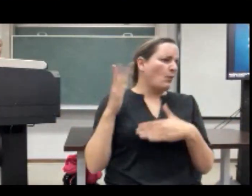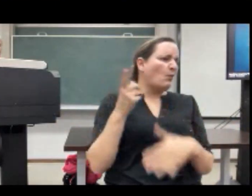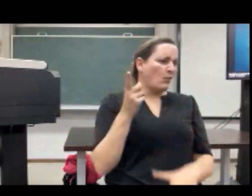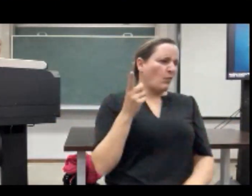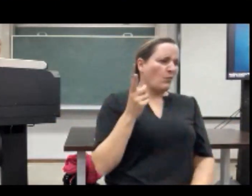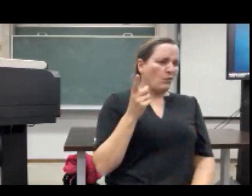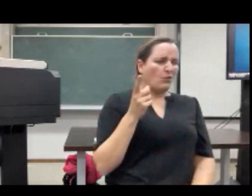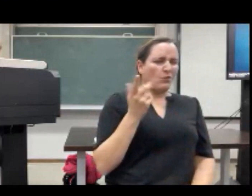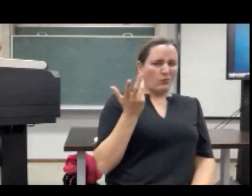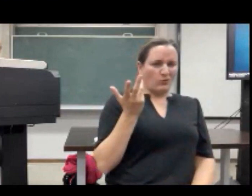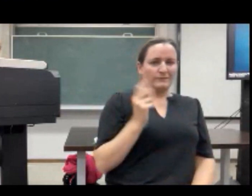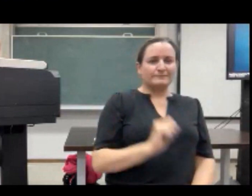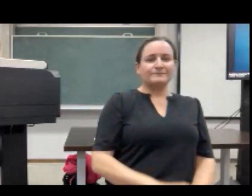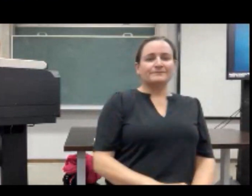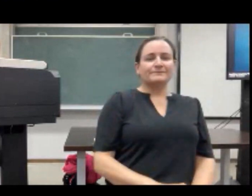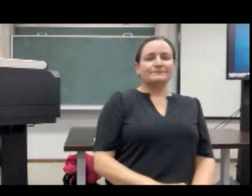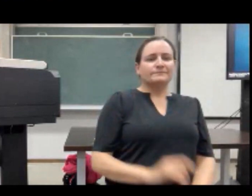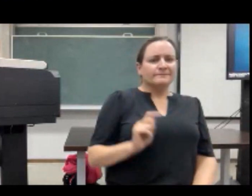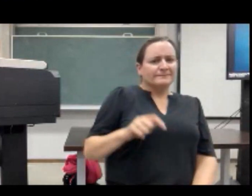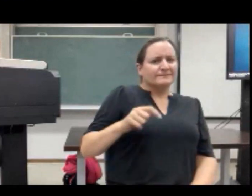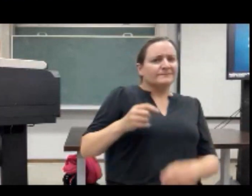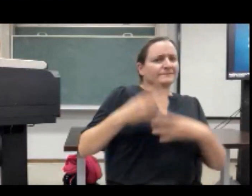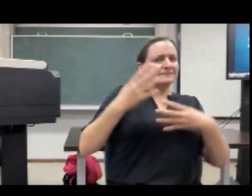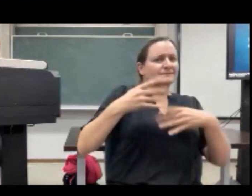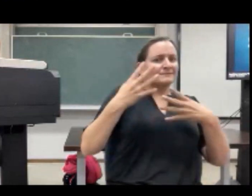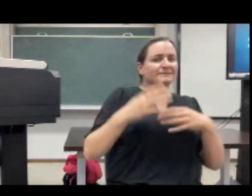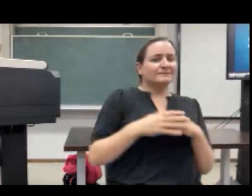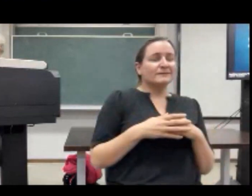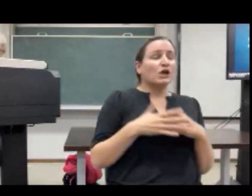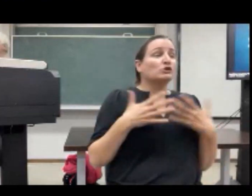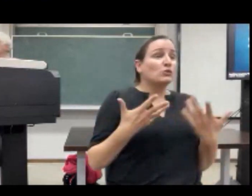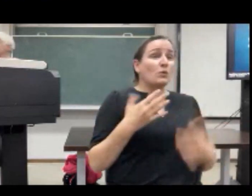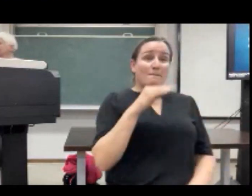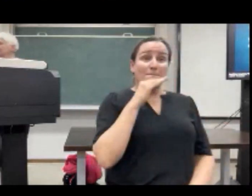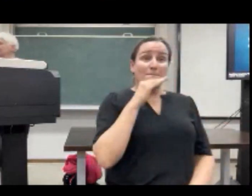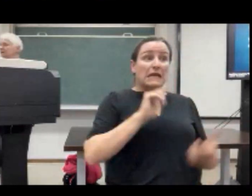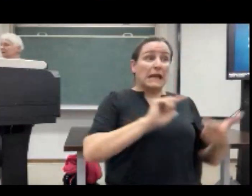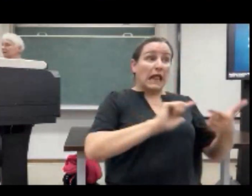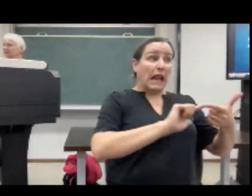Oh, sorry. And so almost no linguistic studies have been done.